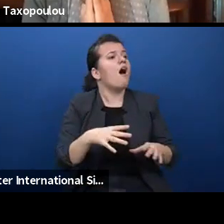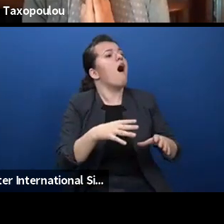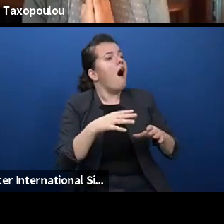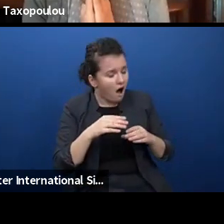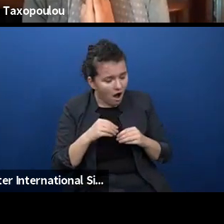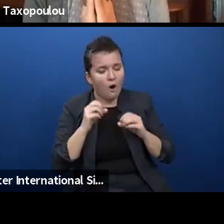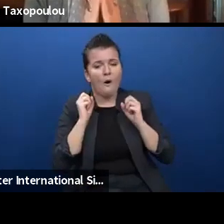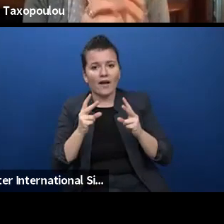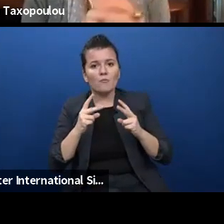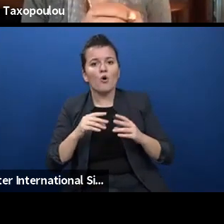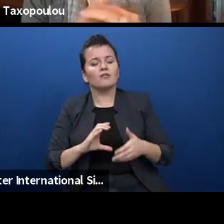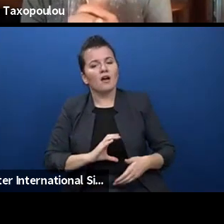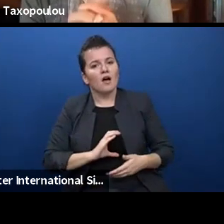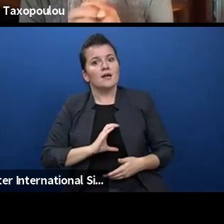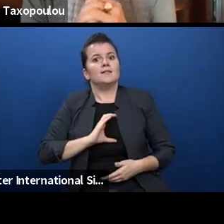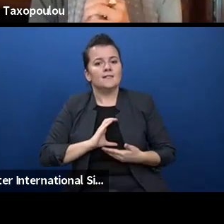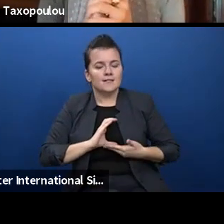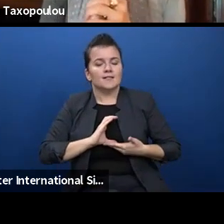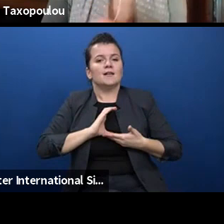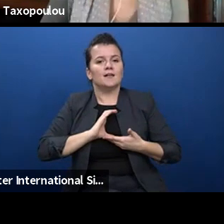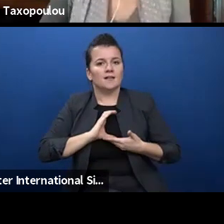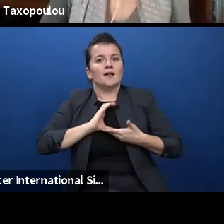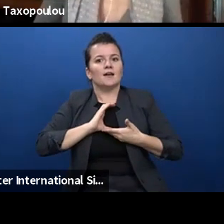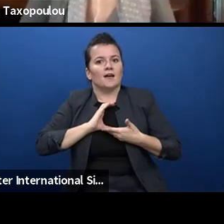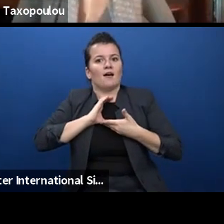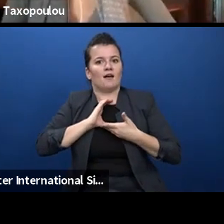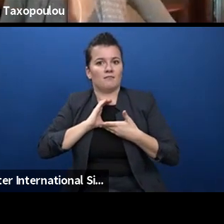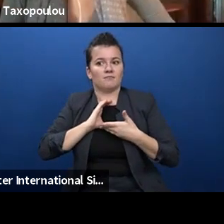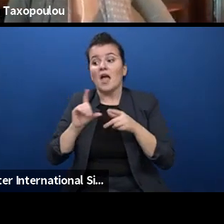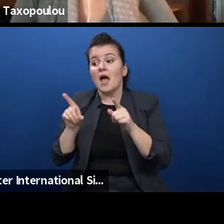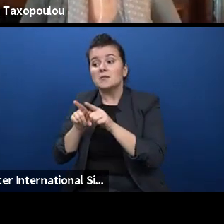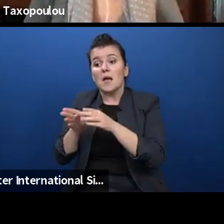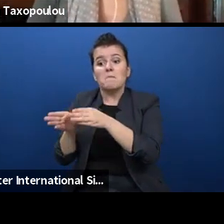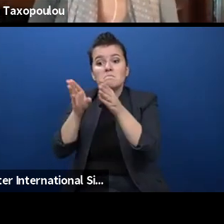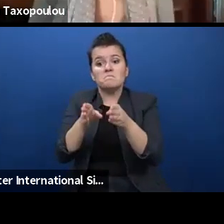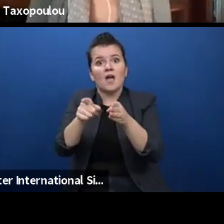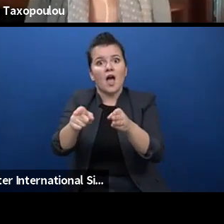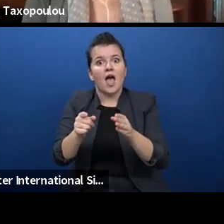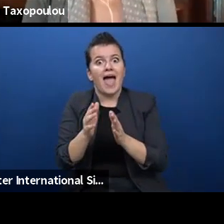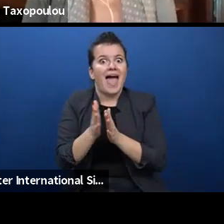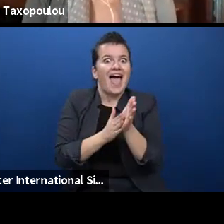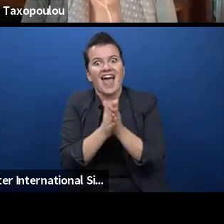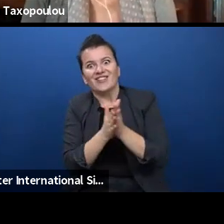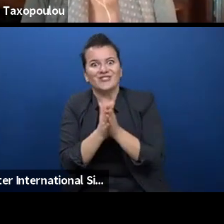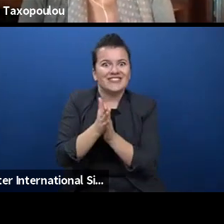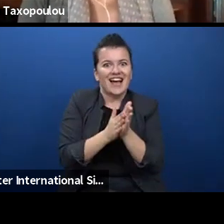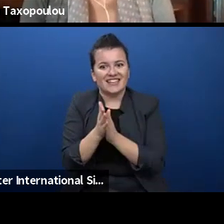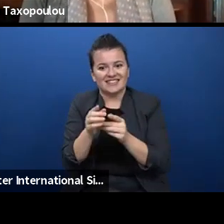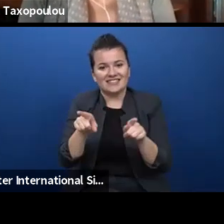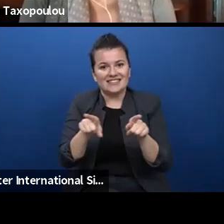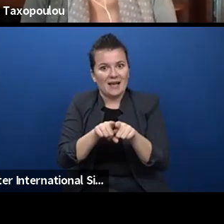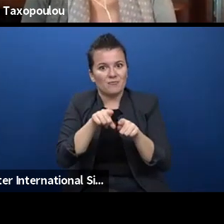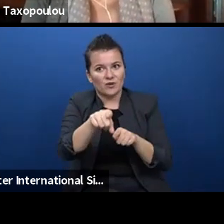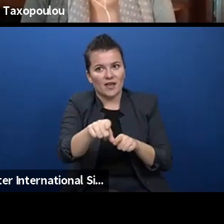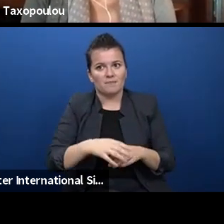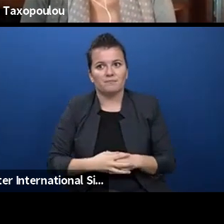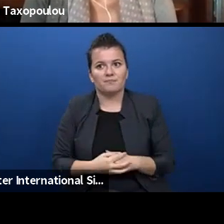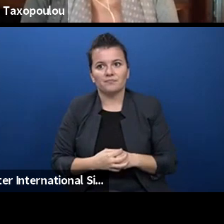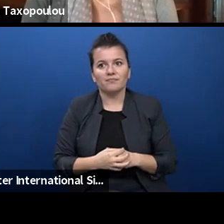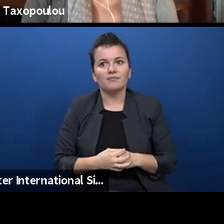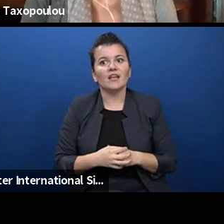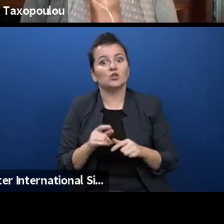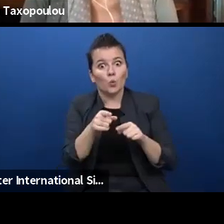they're doing. We work with the enthusiasts. We don't worry about the people who aren't enthusiastic. When they realize where the party is, they'll